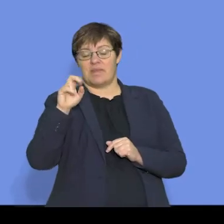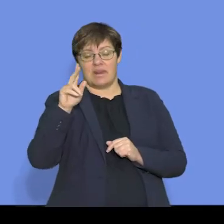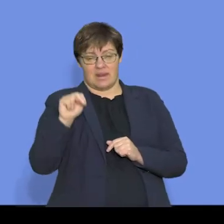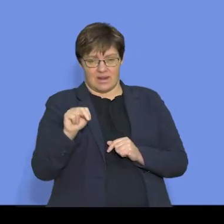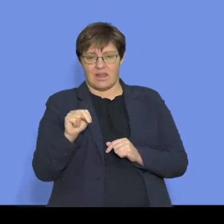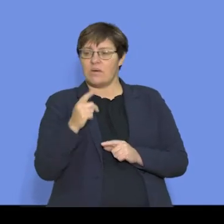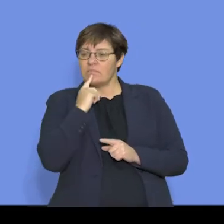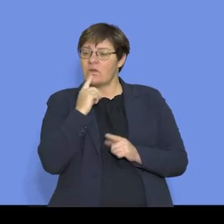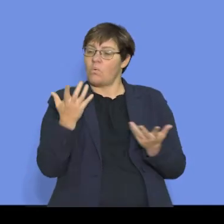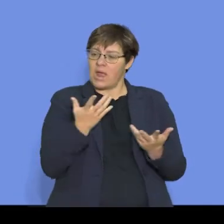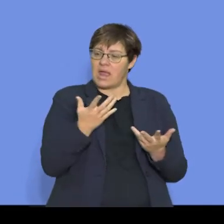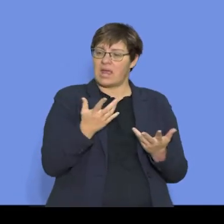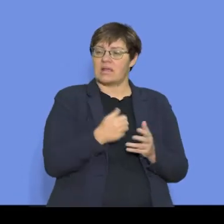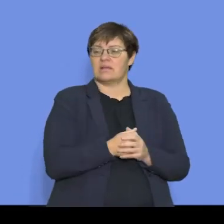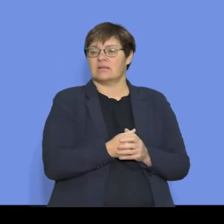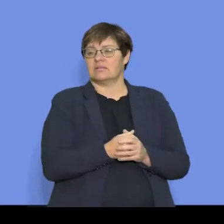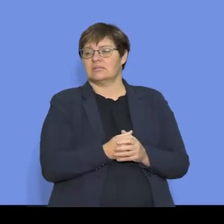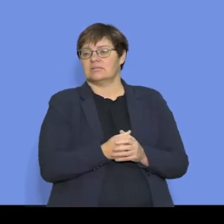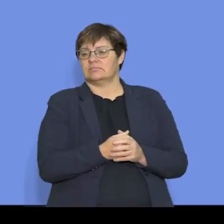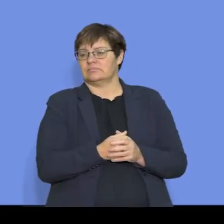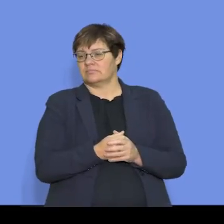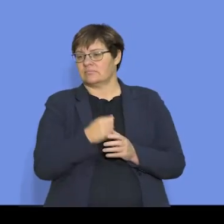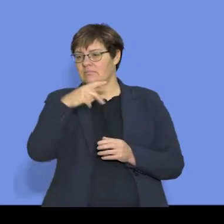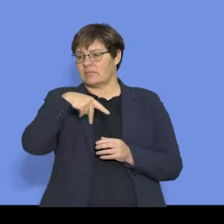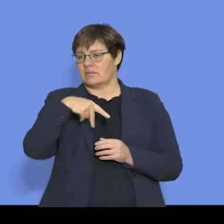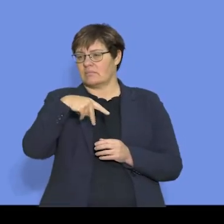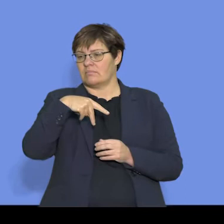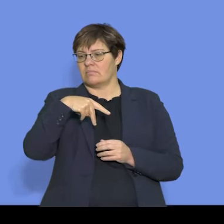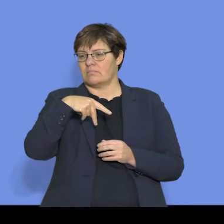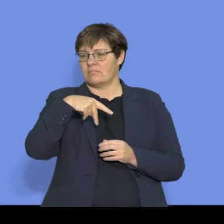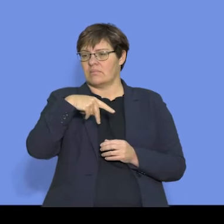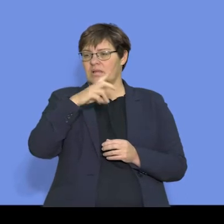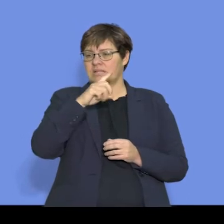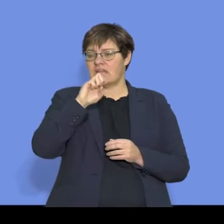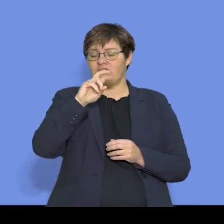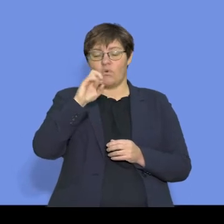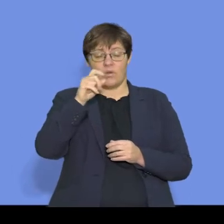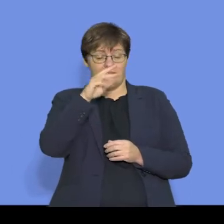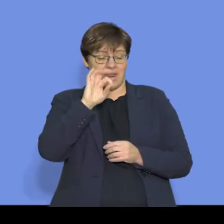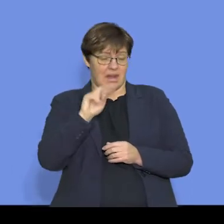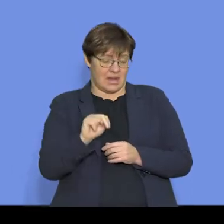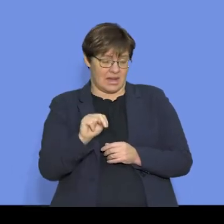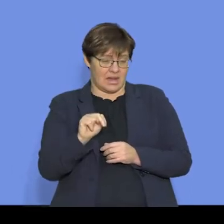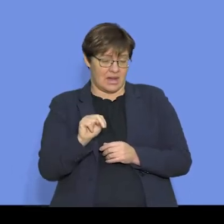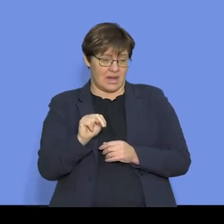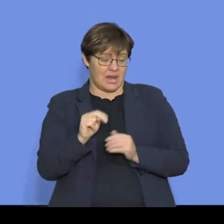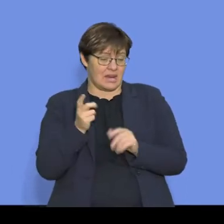amphibians appeared in the Devonian period. And then where did the first flowering plants appear?